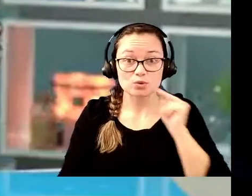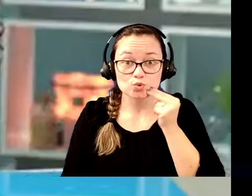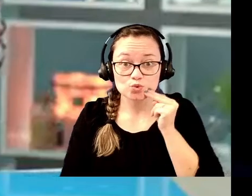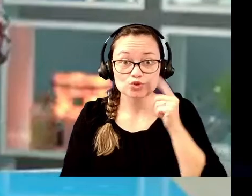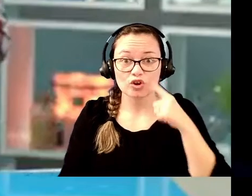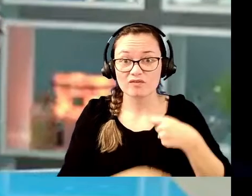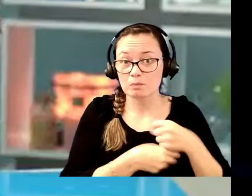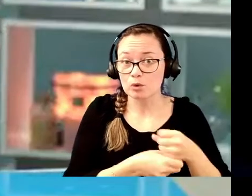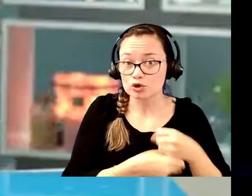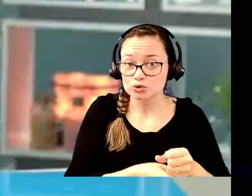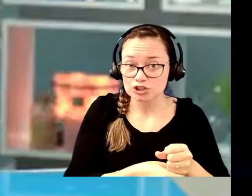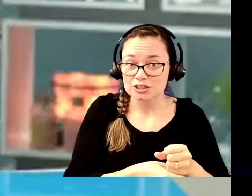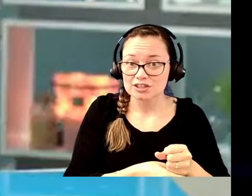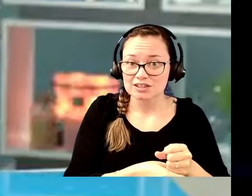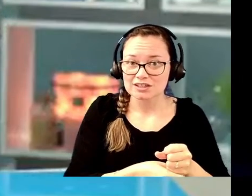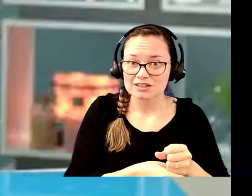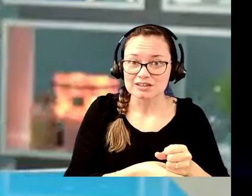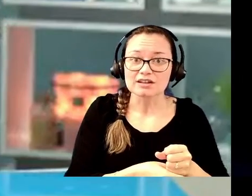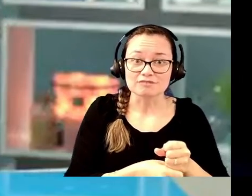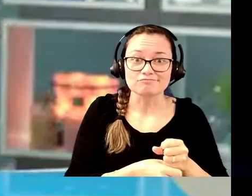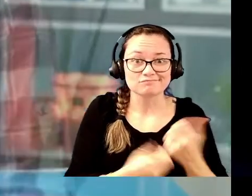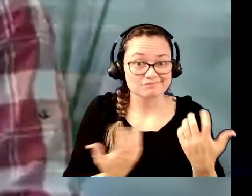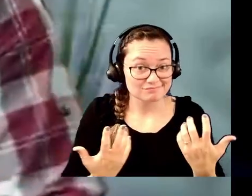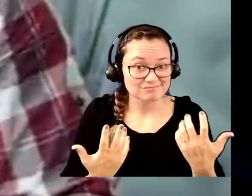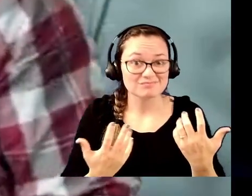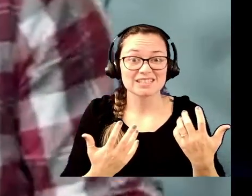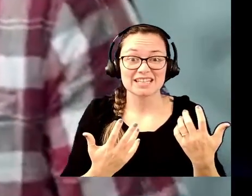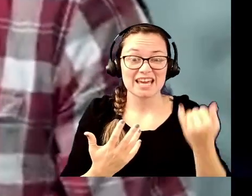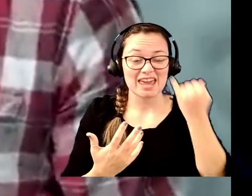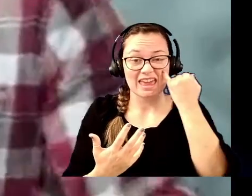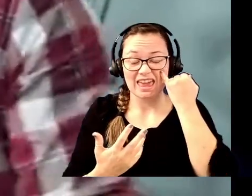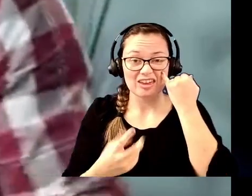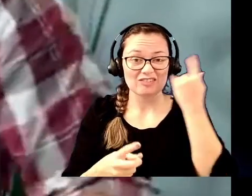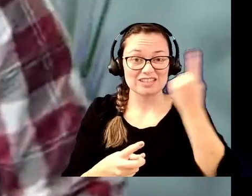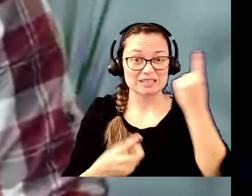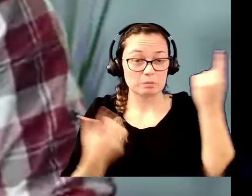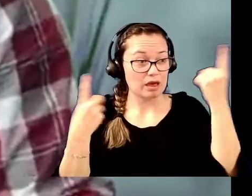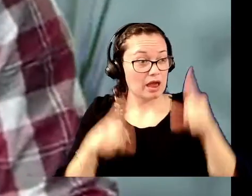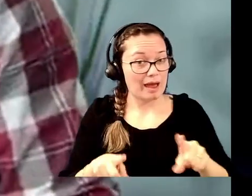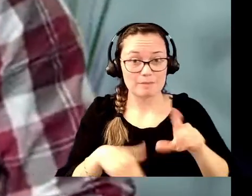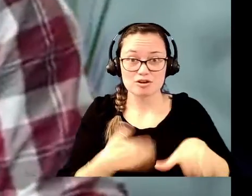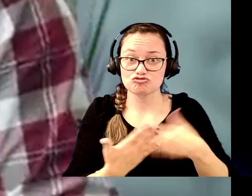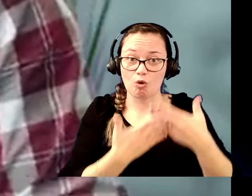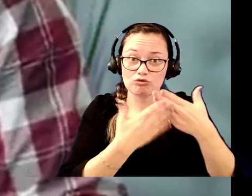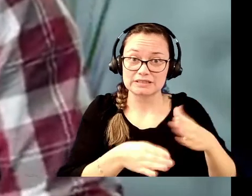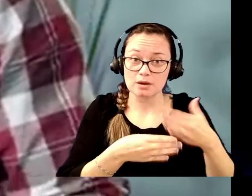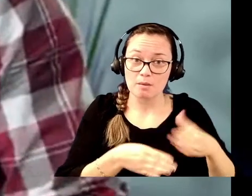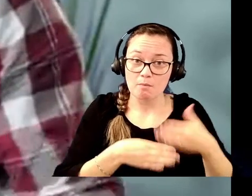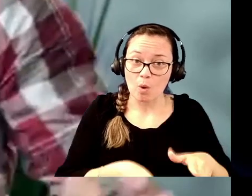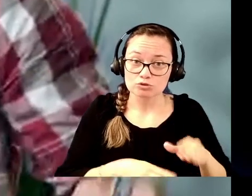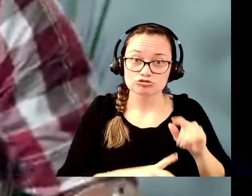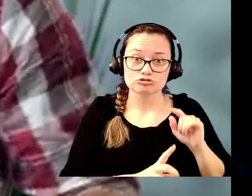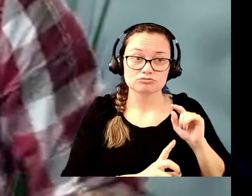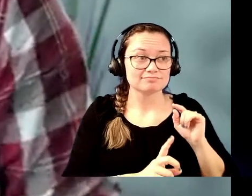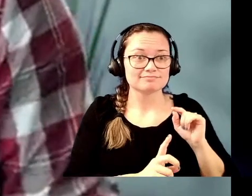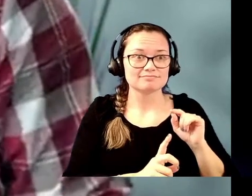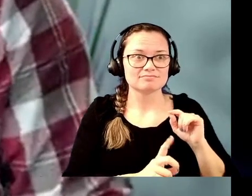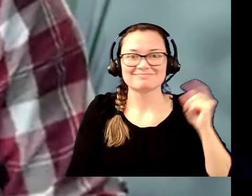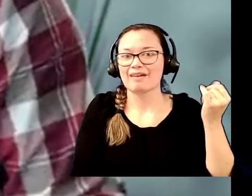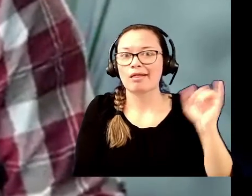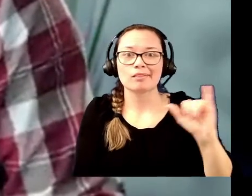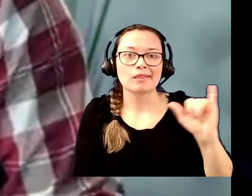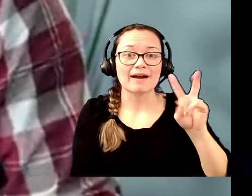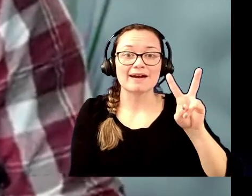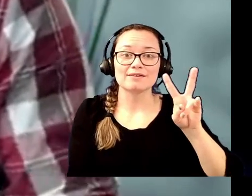producers going, this is another thing, with these pyramids. If something happens, let's say all the decomposers, there's some type of virus